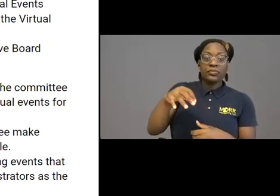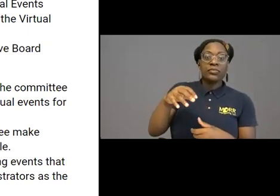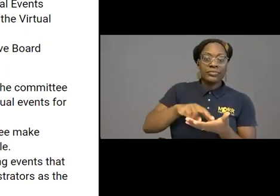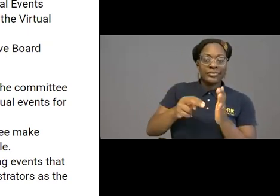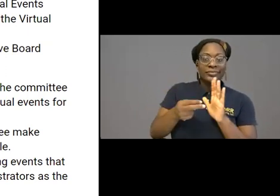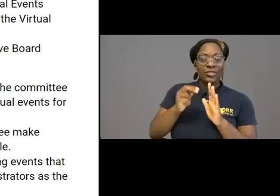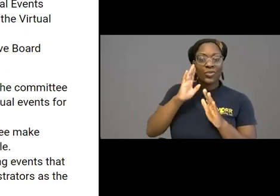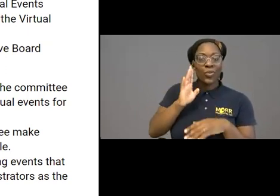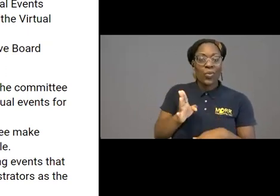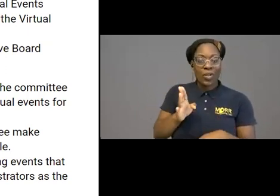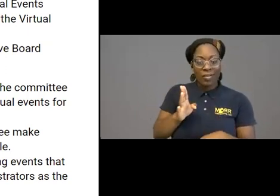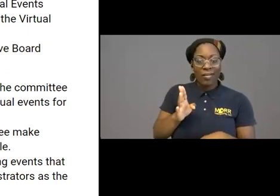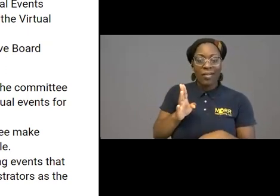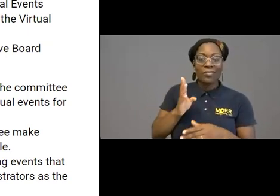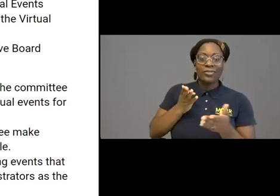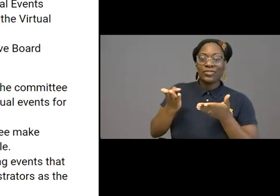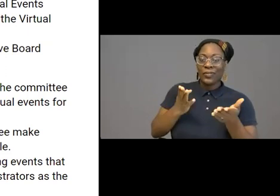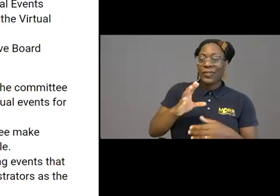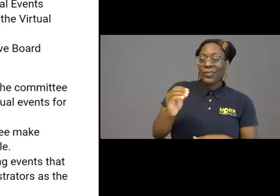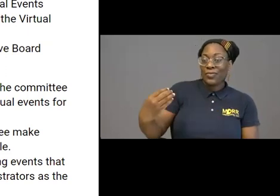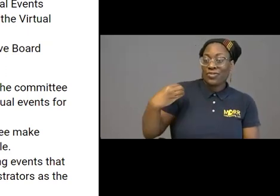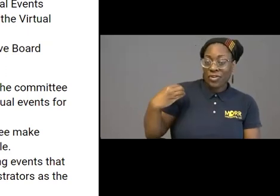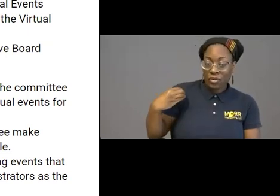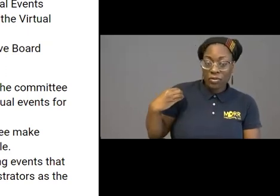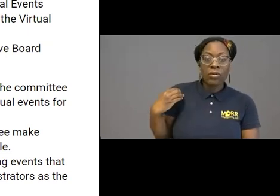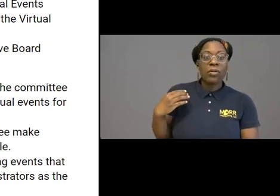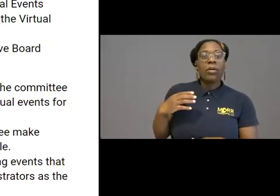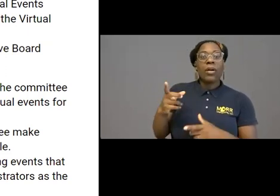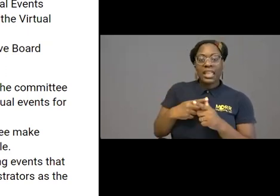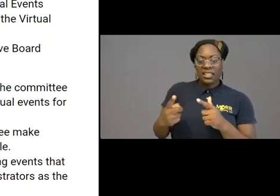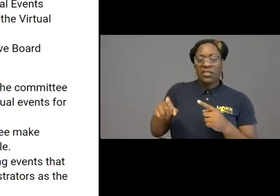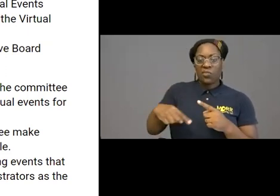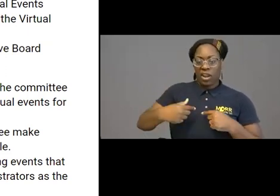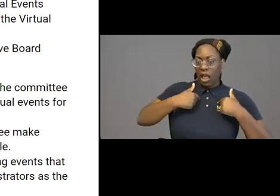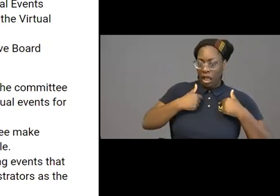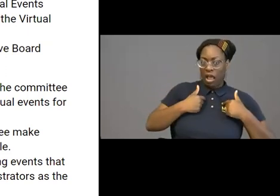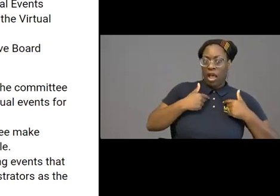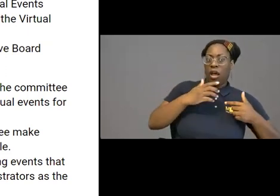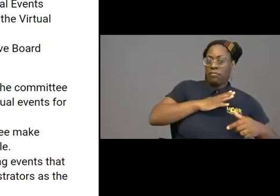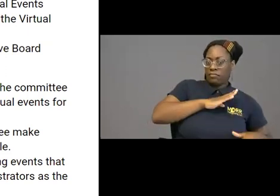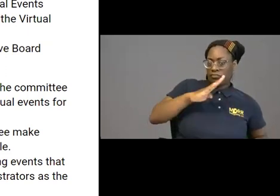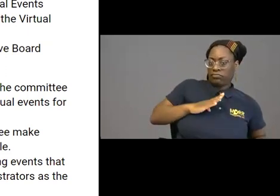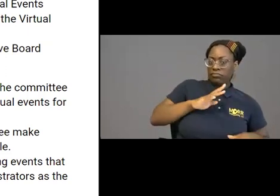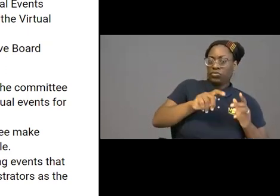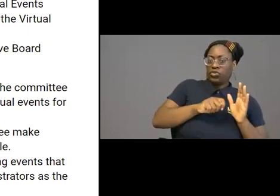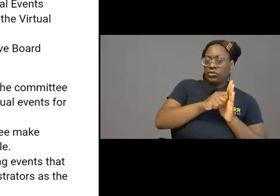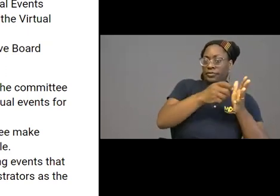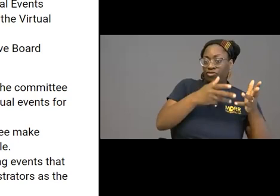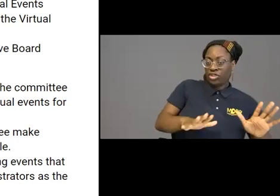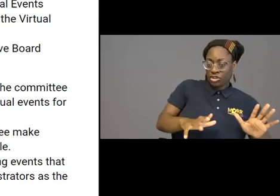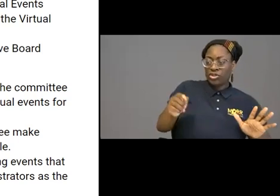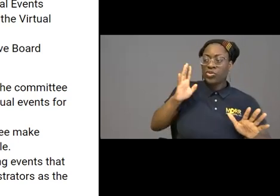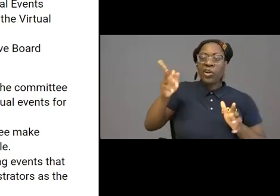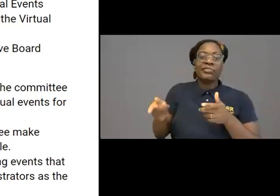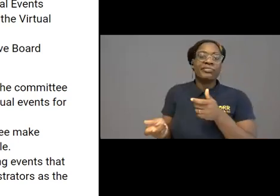agreed on several things that we're looking for from potential co-chairs for the committee. We're looking for someone who would like to collaborate with us